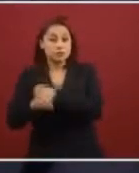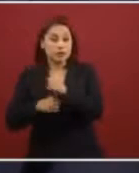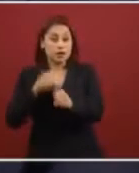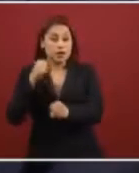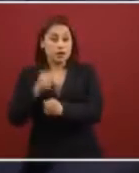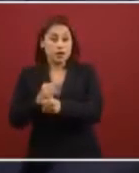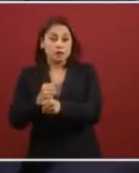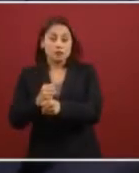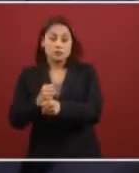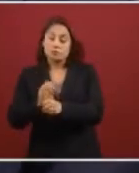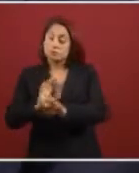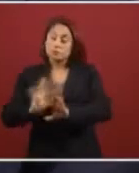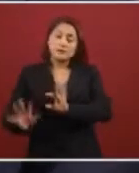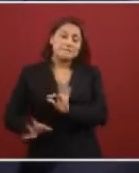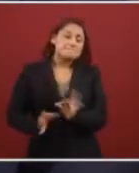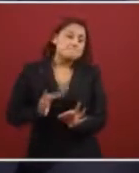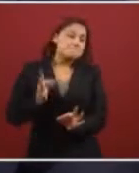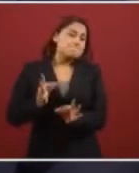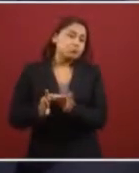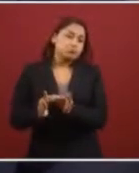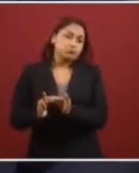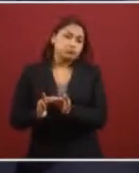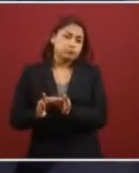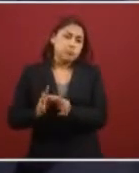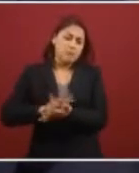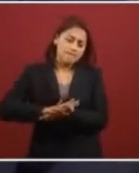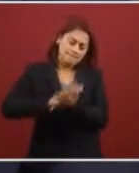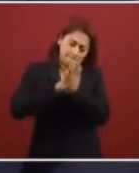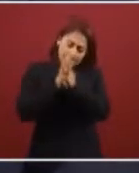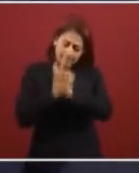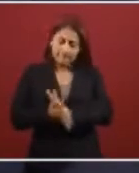transformación de México. For the transformation este of Mexico this year.